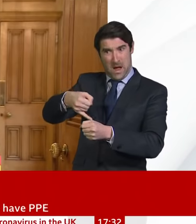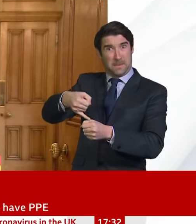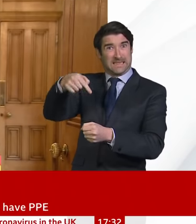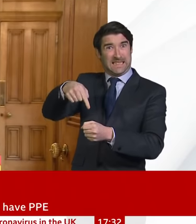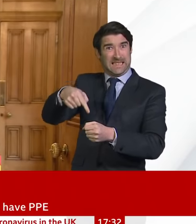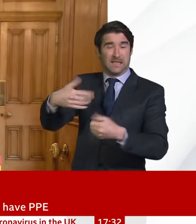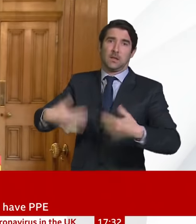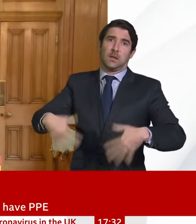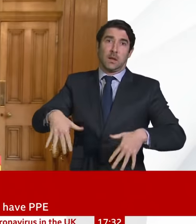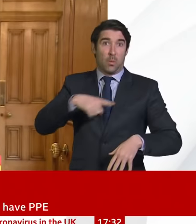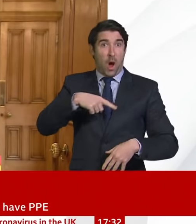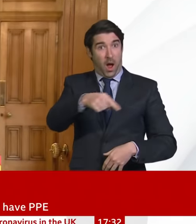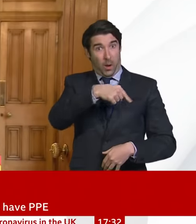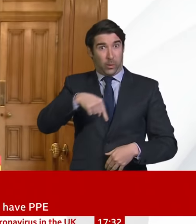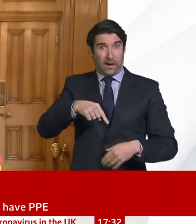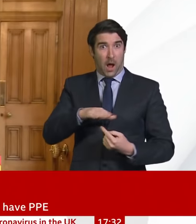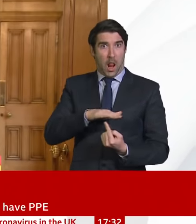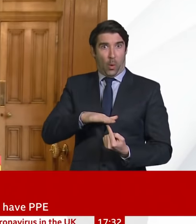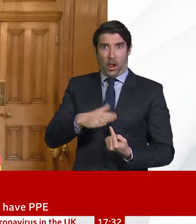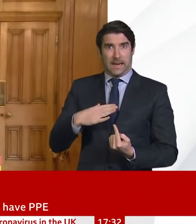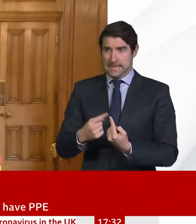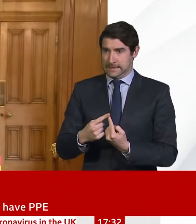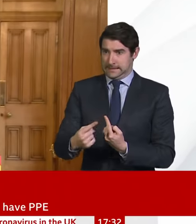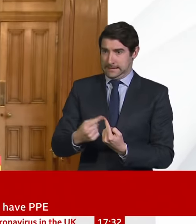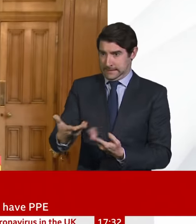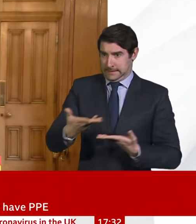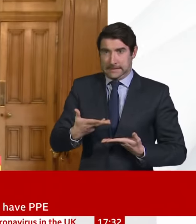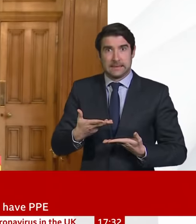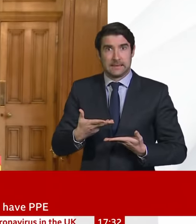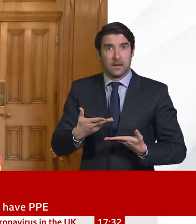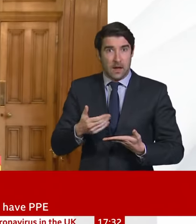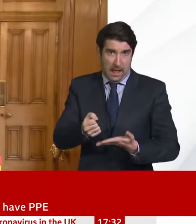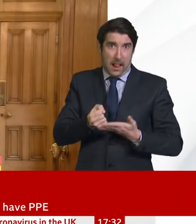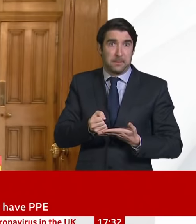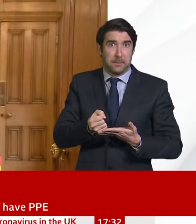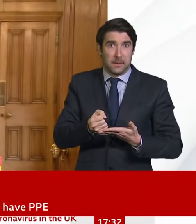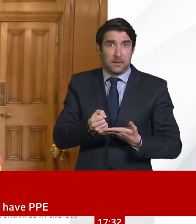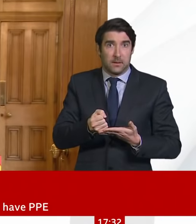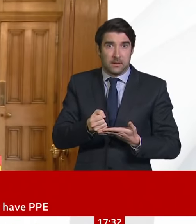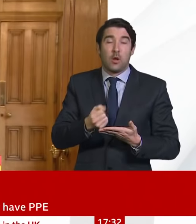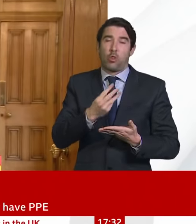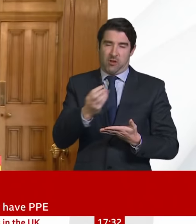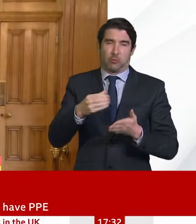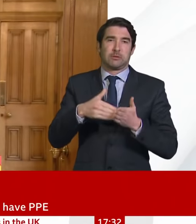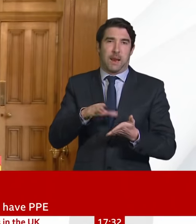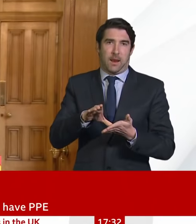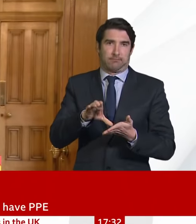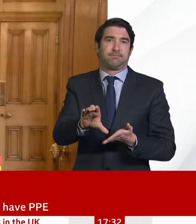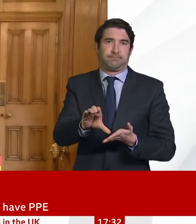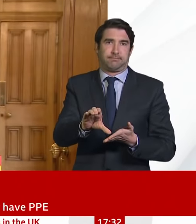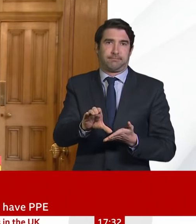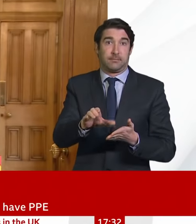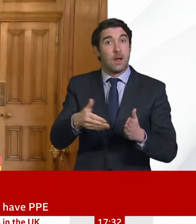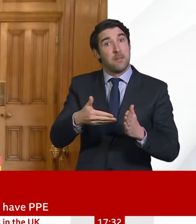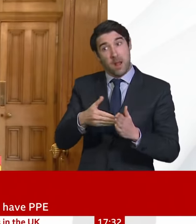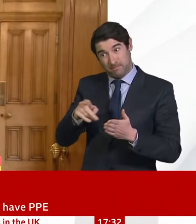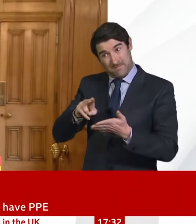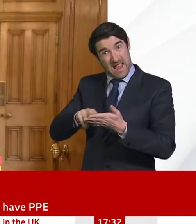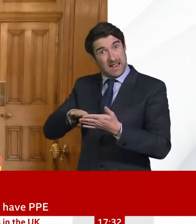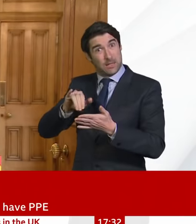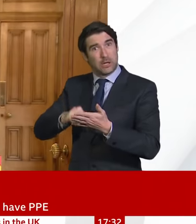They themselves are the NHS frontline. And today, to help NHS trusts to deliver what's